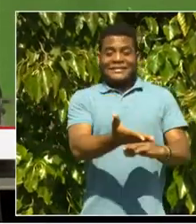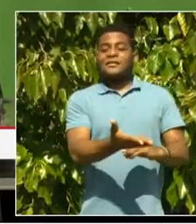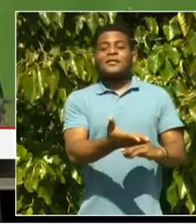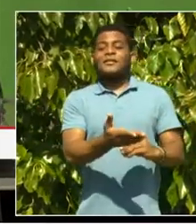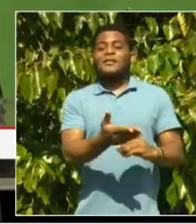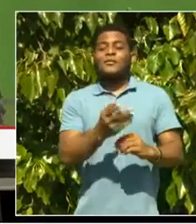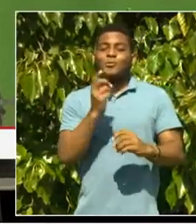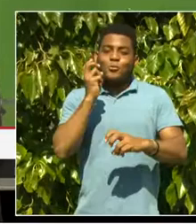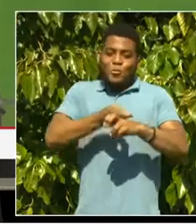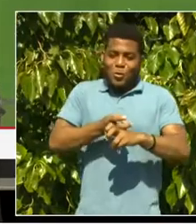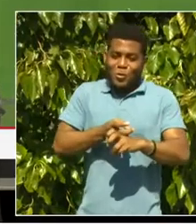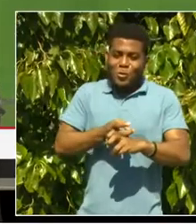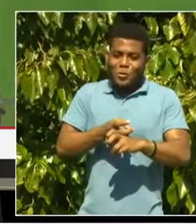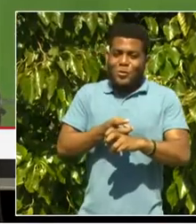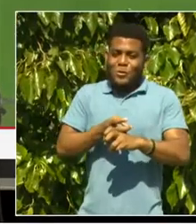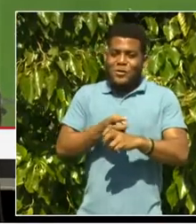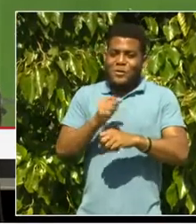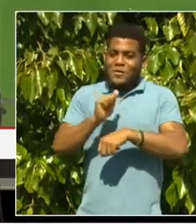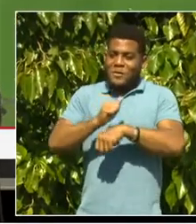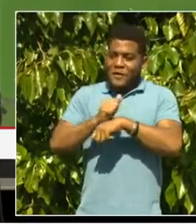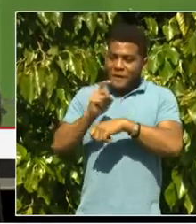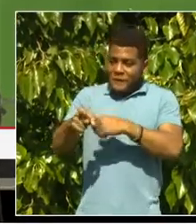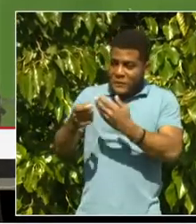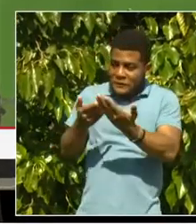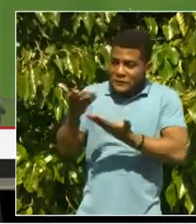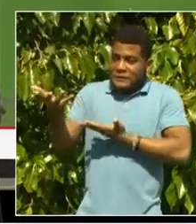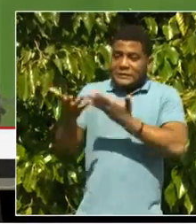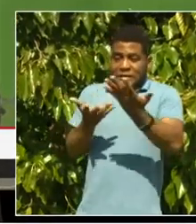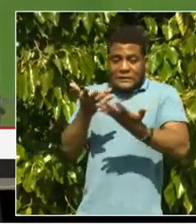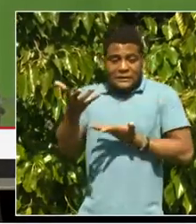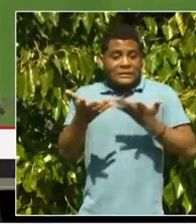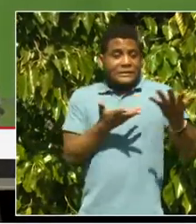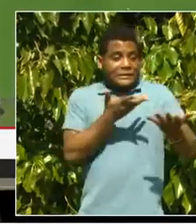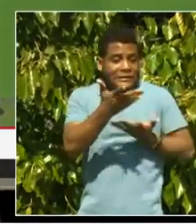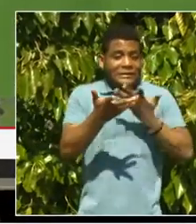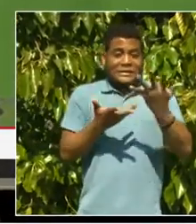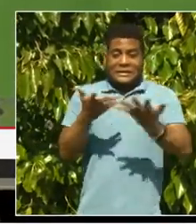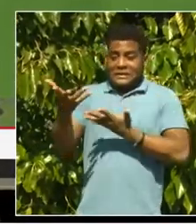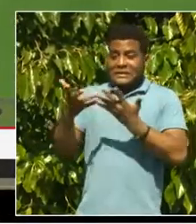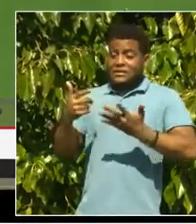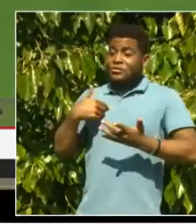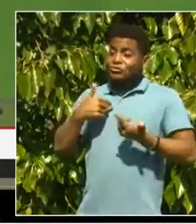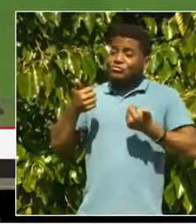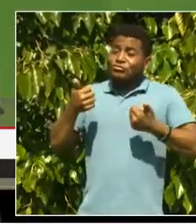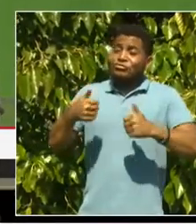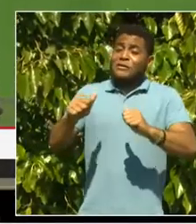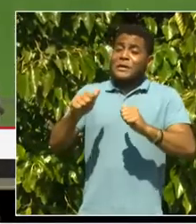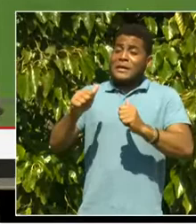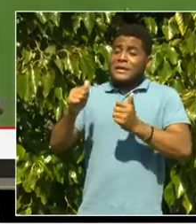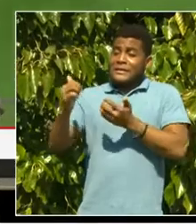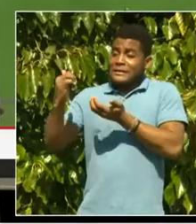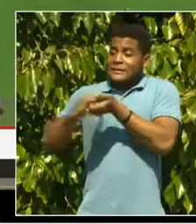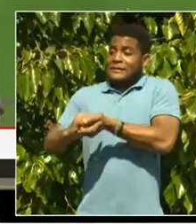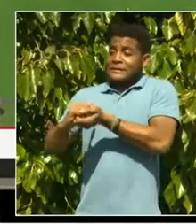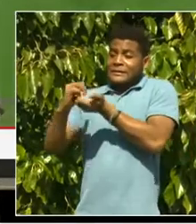D.C. I've been attracting retail to Washington, D.C. for a long time, and what I've learned, as you've already